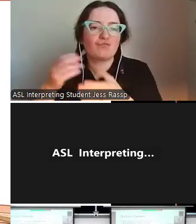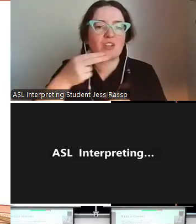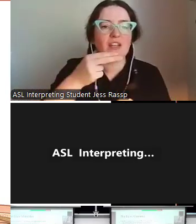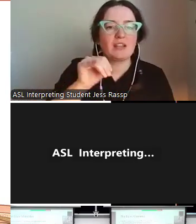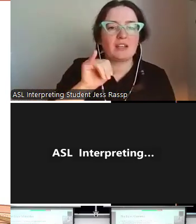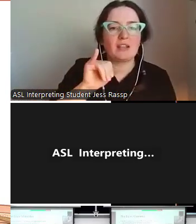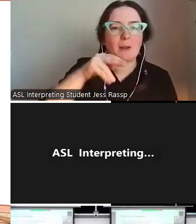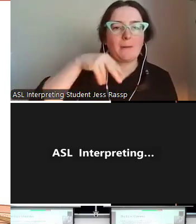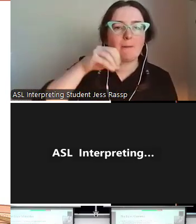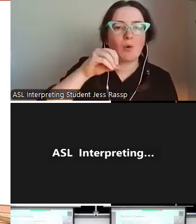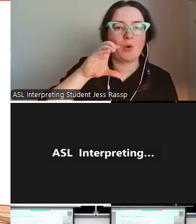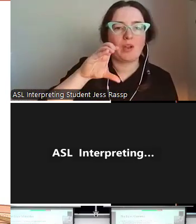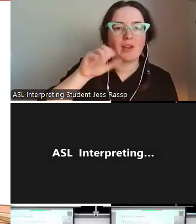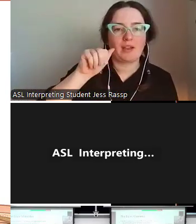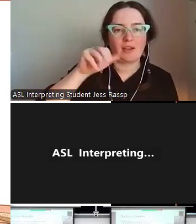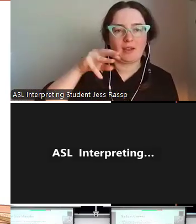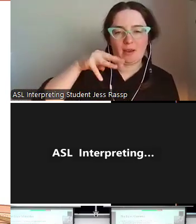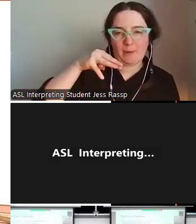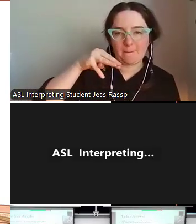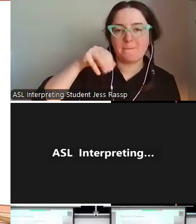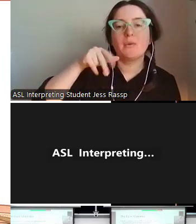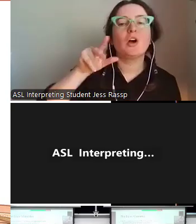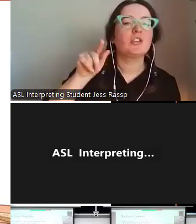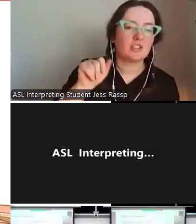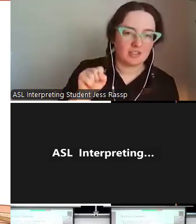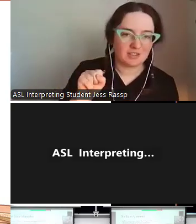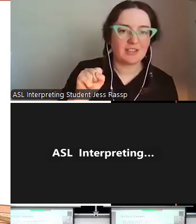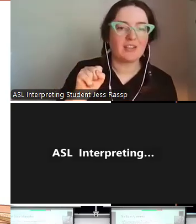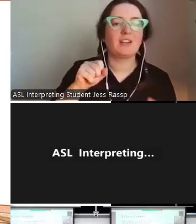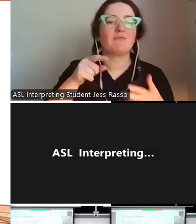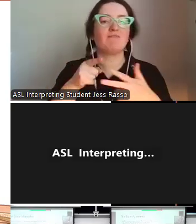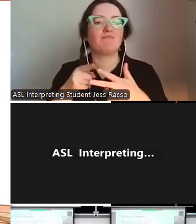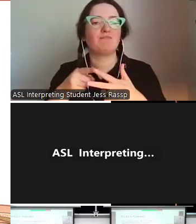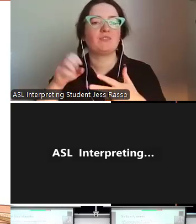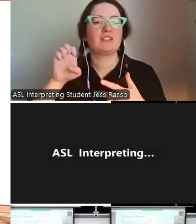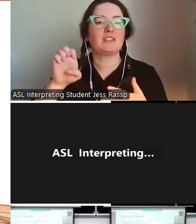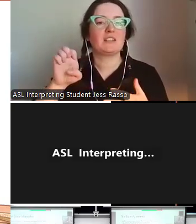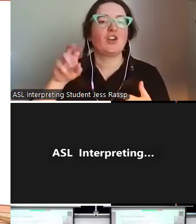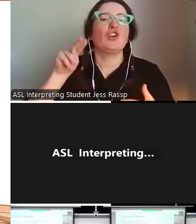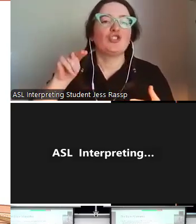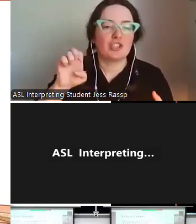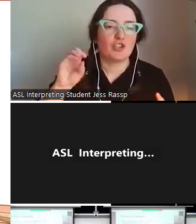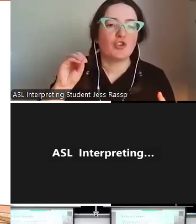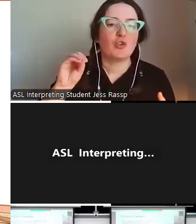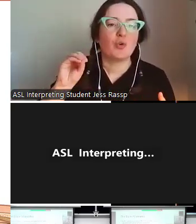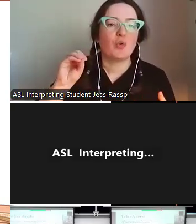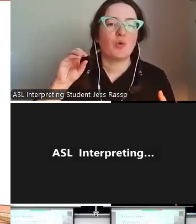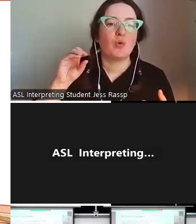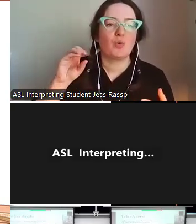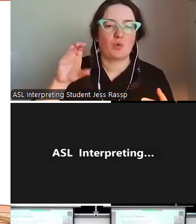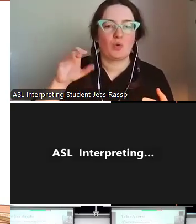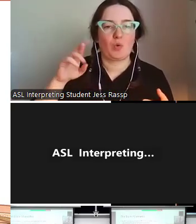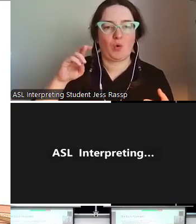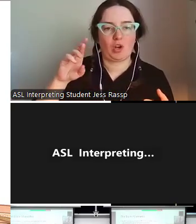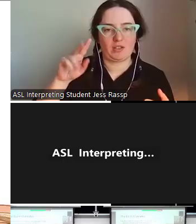brain. So you'll see over here, the hippocampus is very central. The amygdala is right in front of it. And the